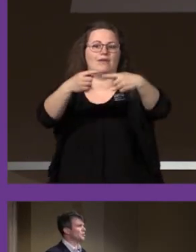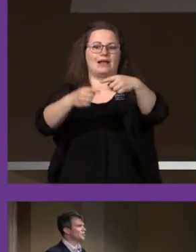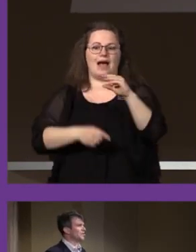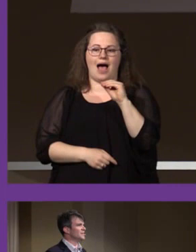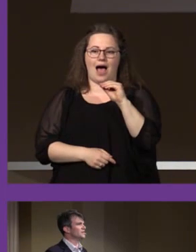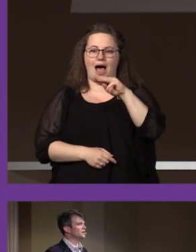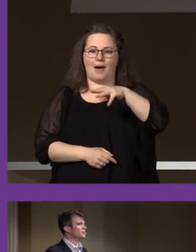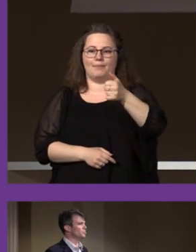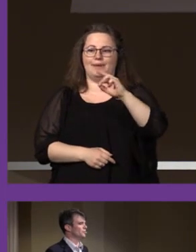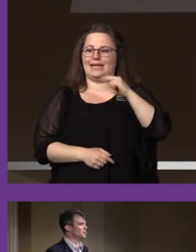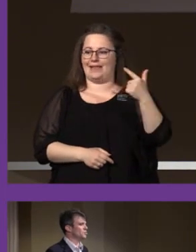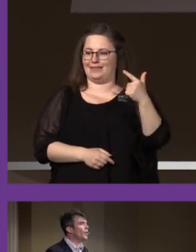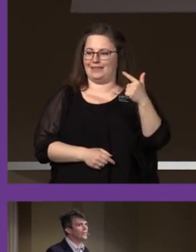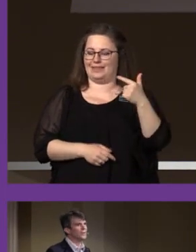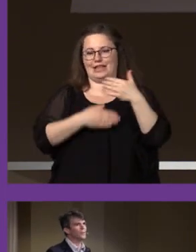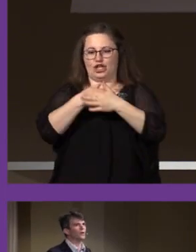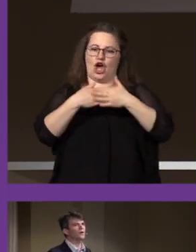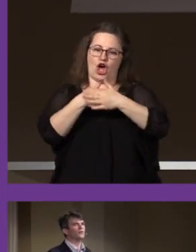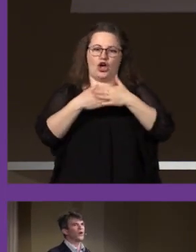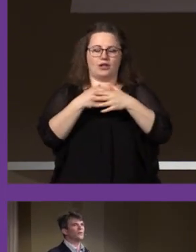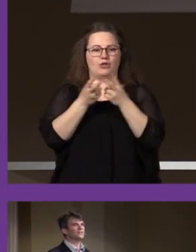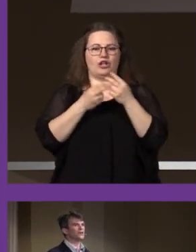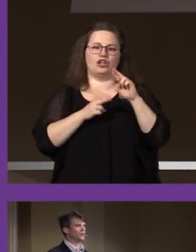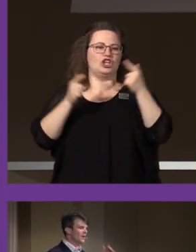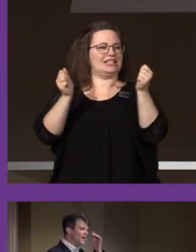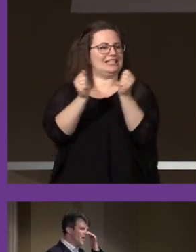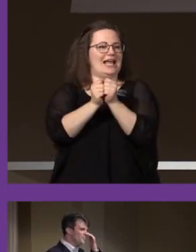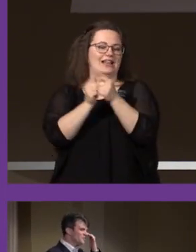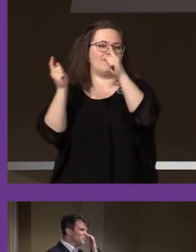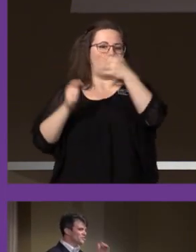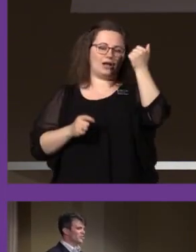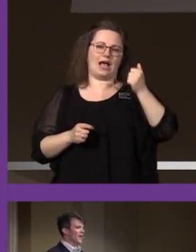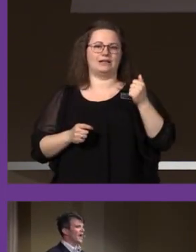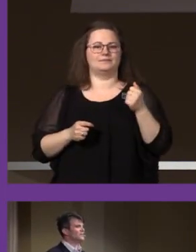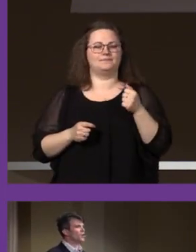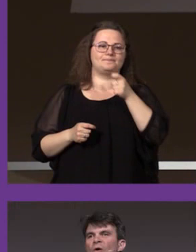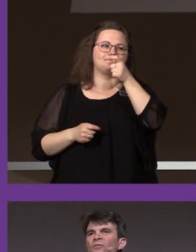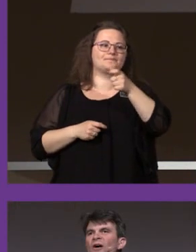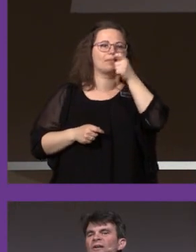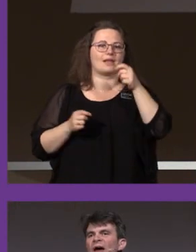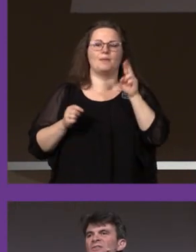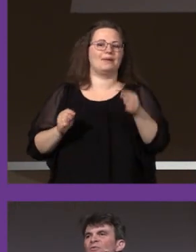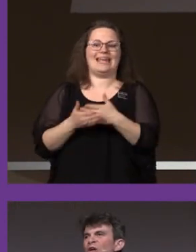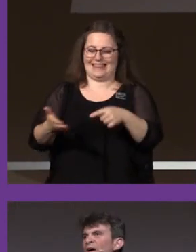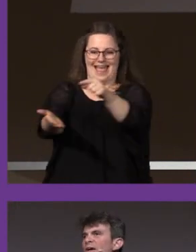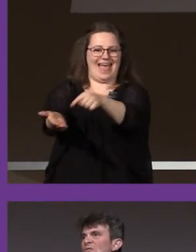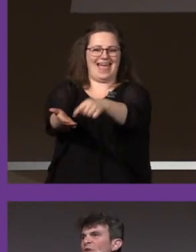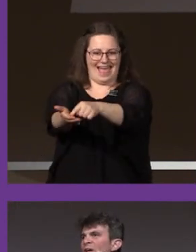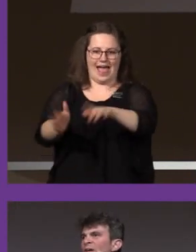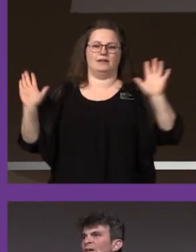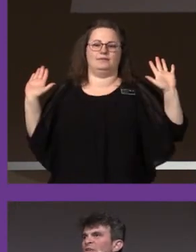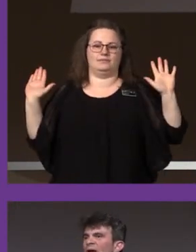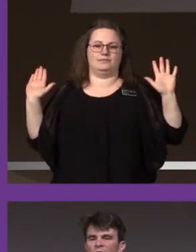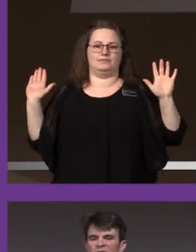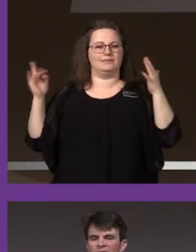ambient computing. That's the new sort of way that people are referring to this sort of hands-off, hands-free,